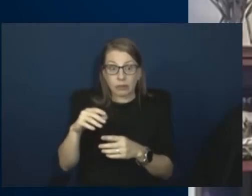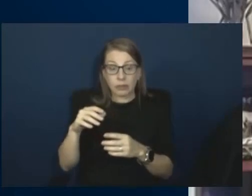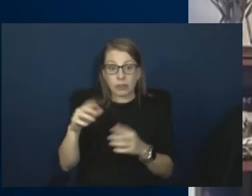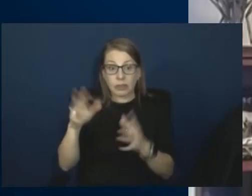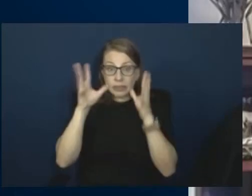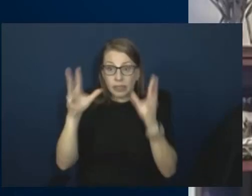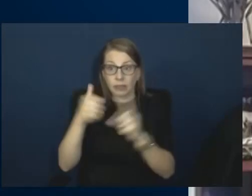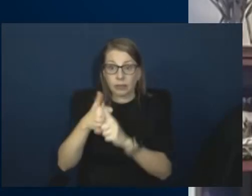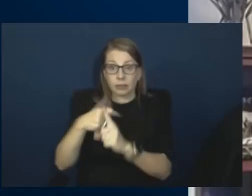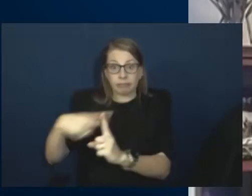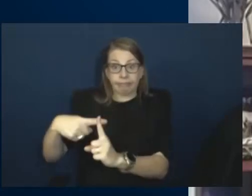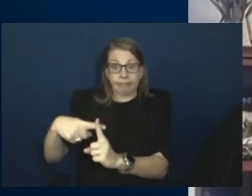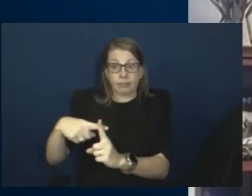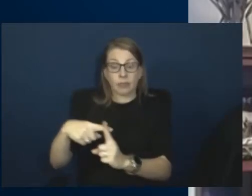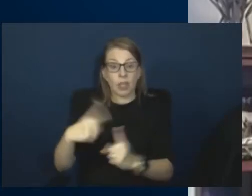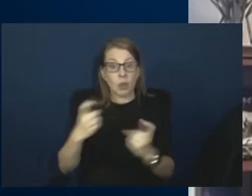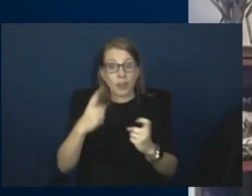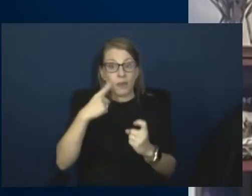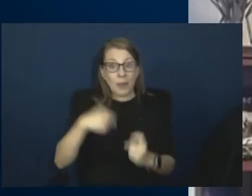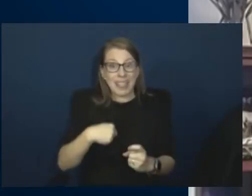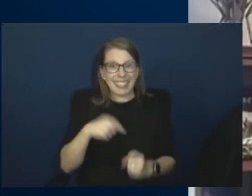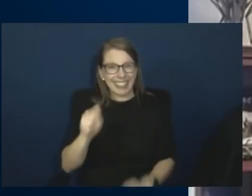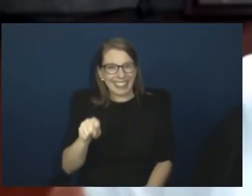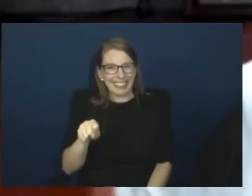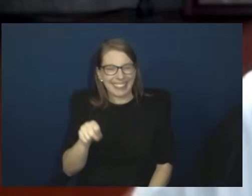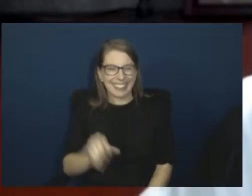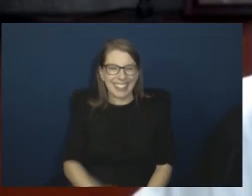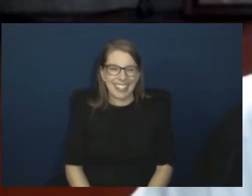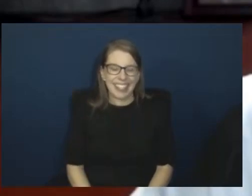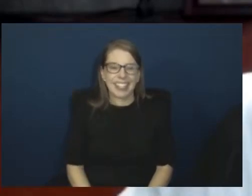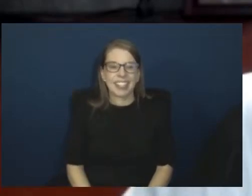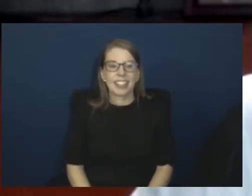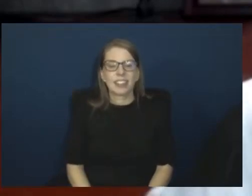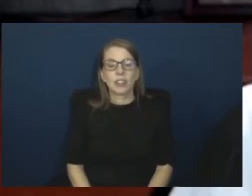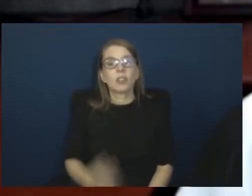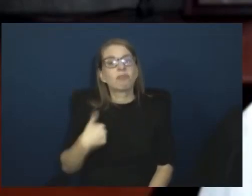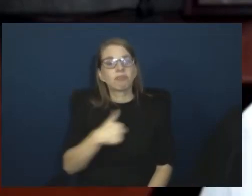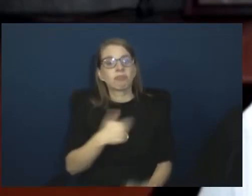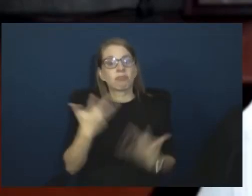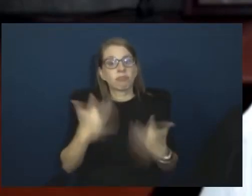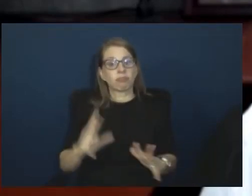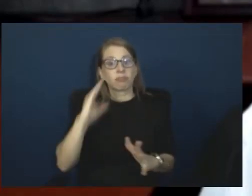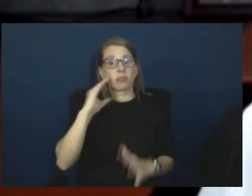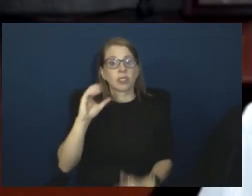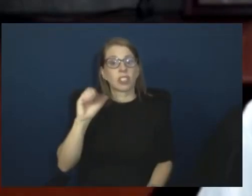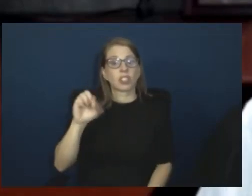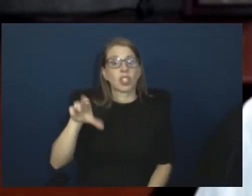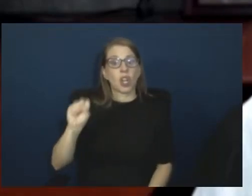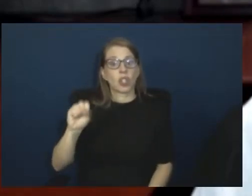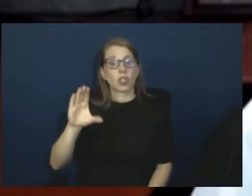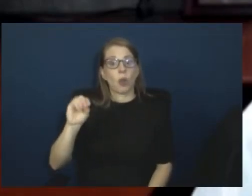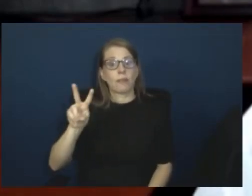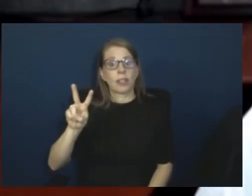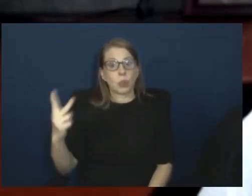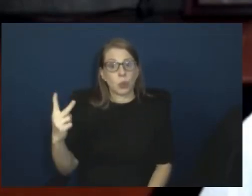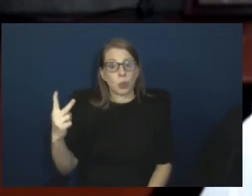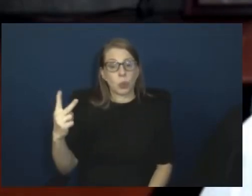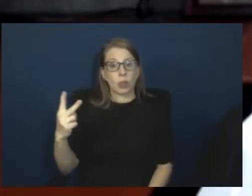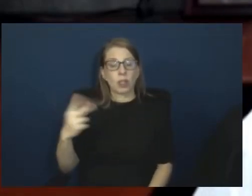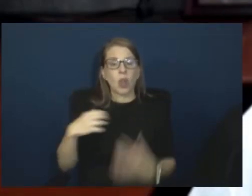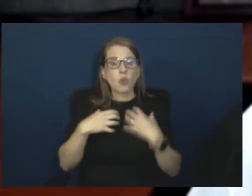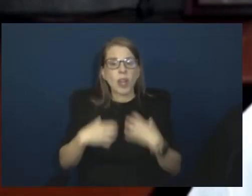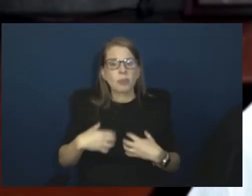Dr. Richt? Question for me? Yes, it is. So, as we all know, SARS-CoV-2 is mainly a respiratory